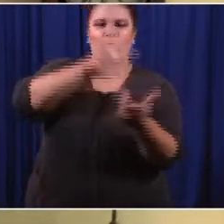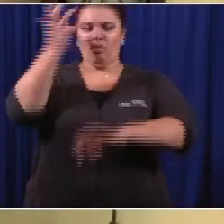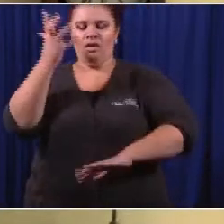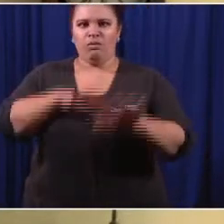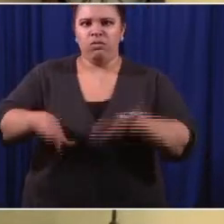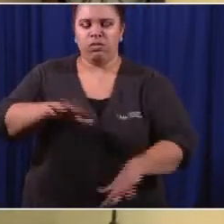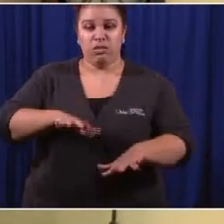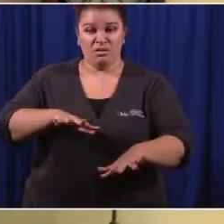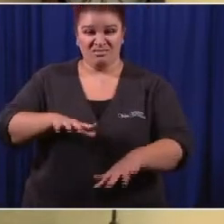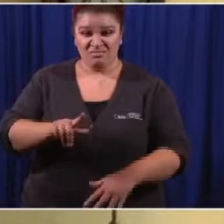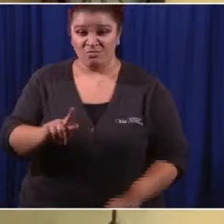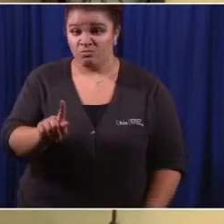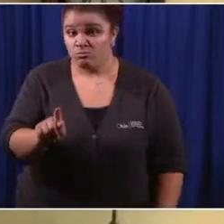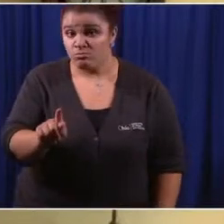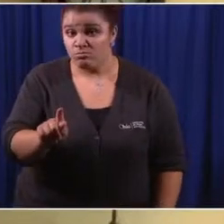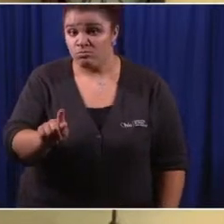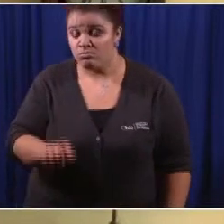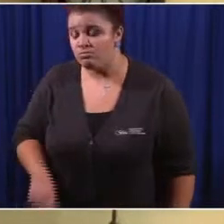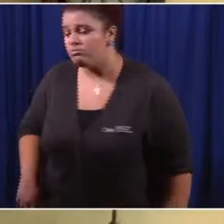credibility.